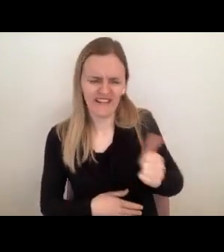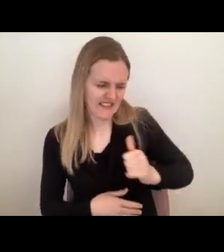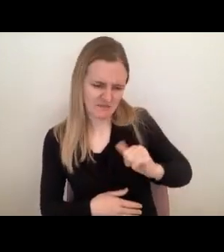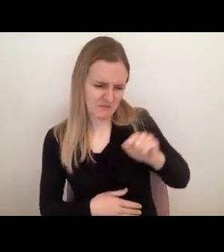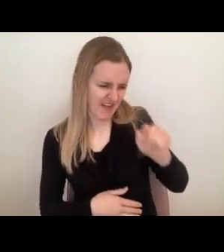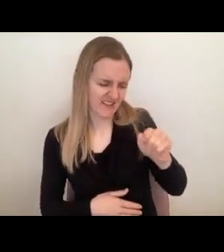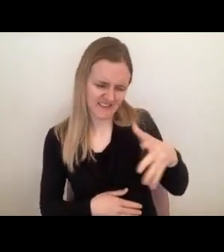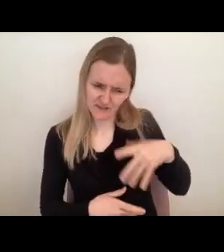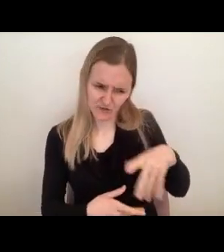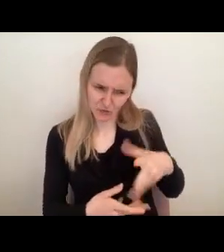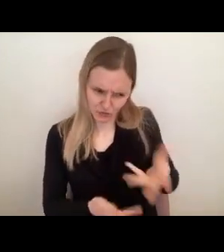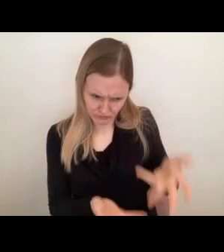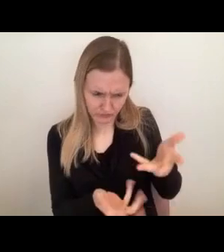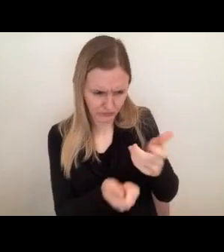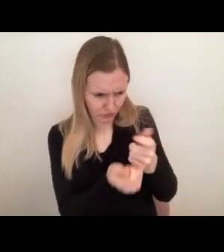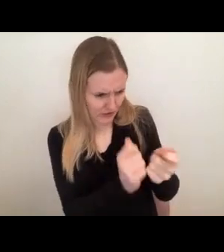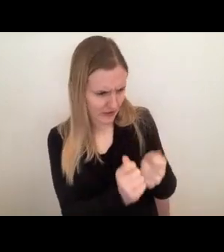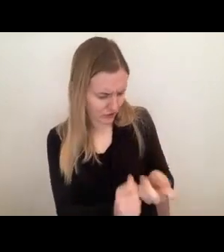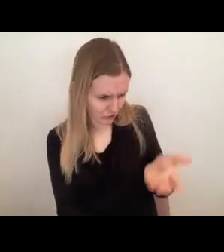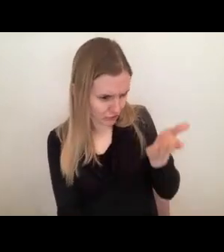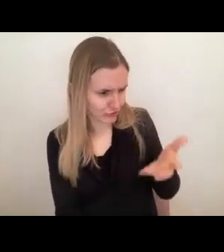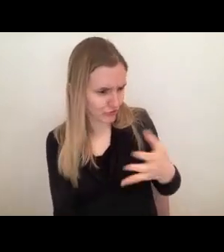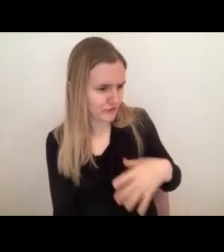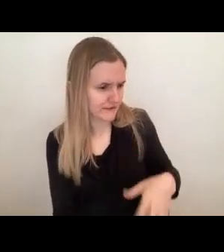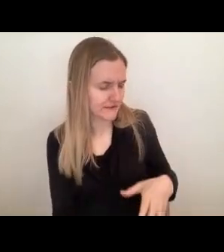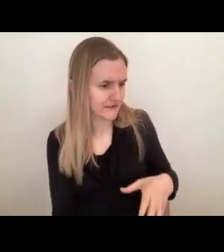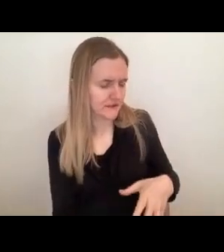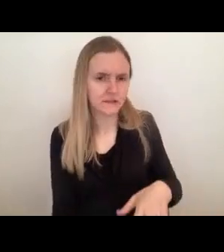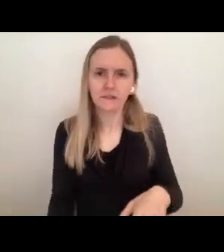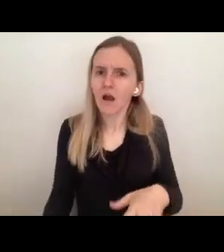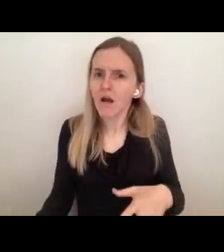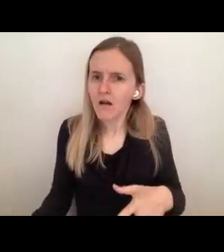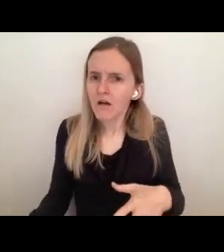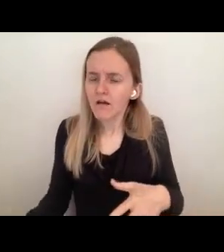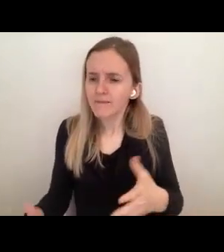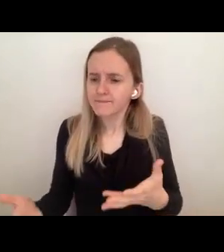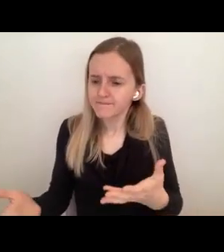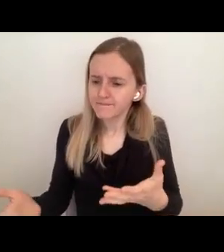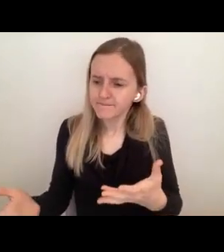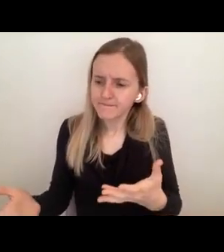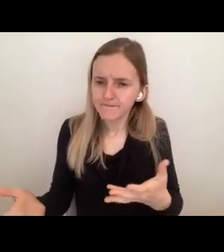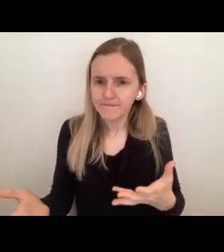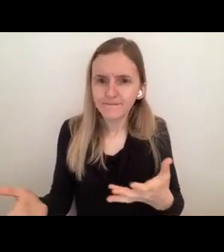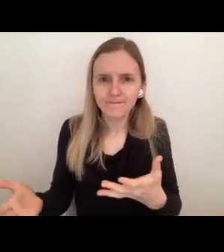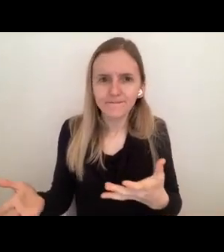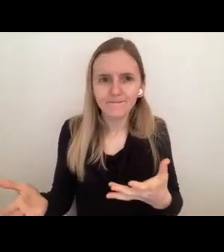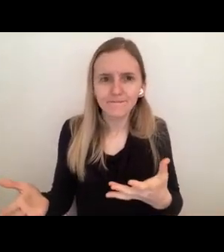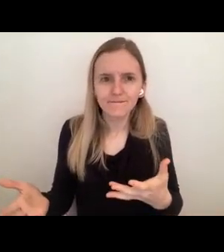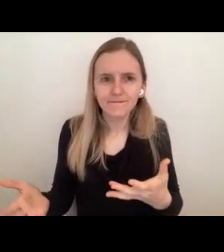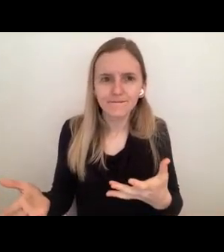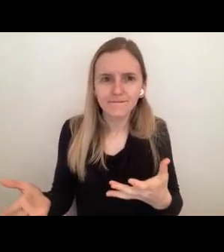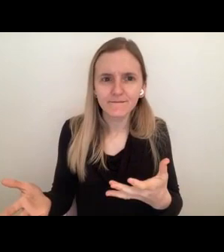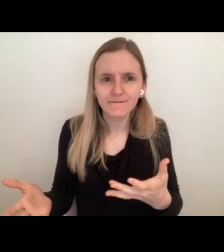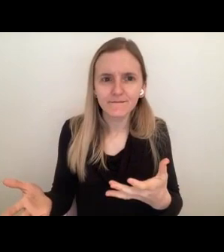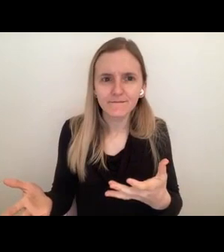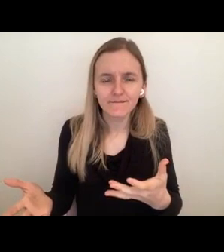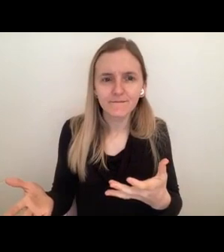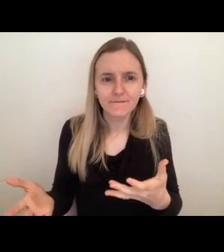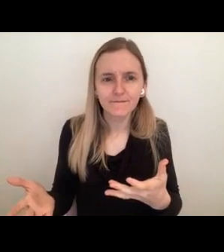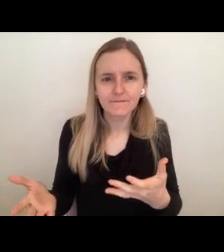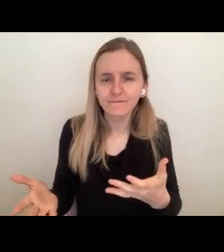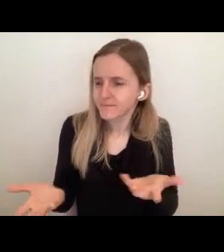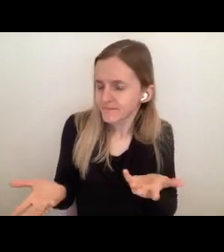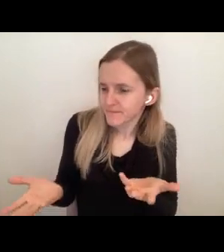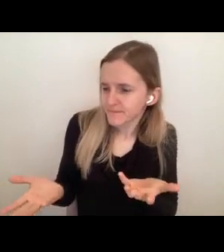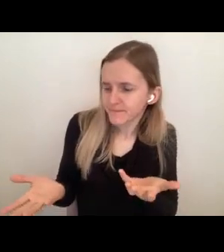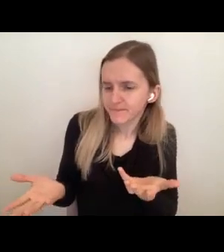to change. We have to think now about then, what are they bringing back? What's feeding then